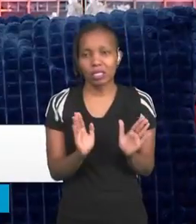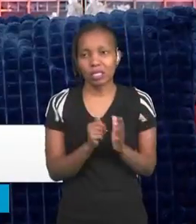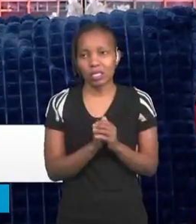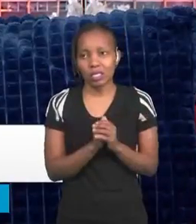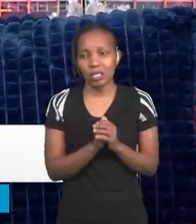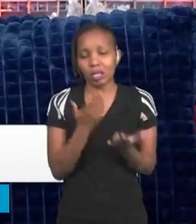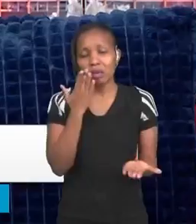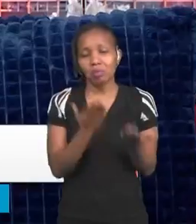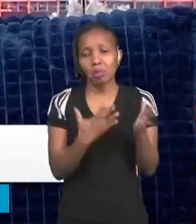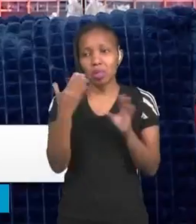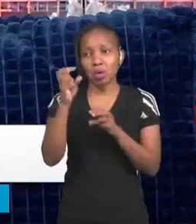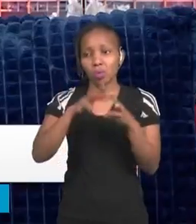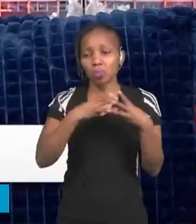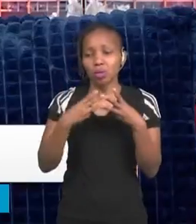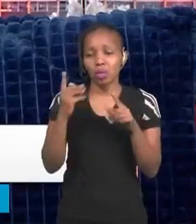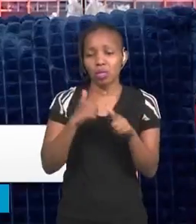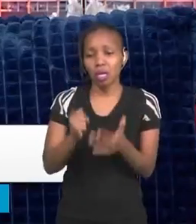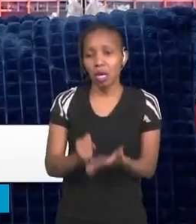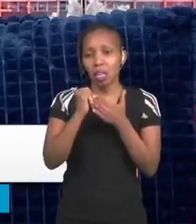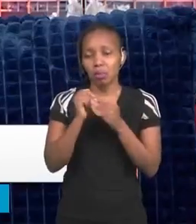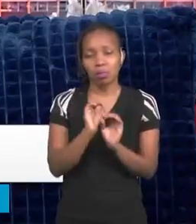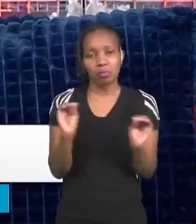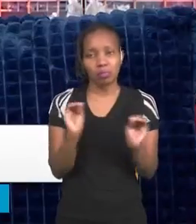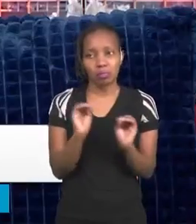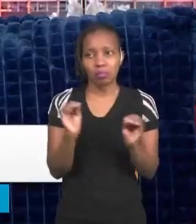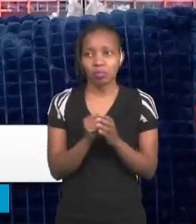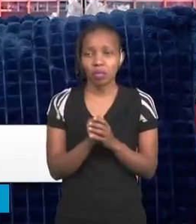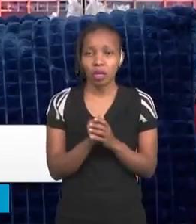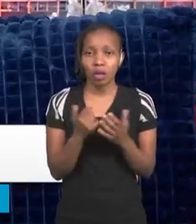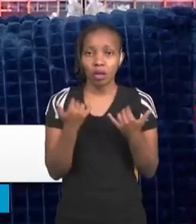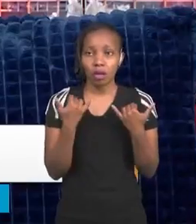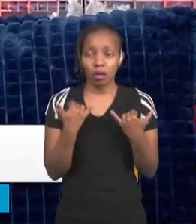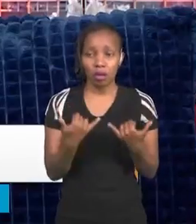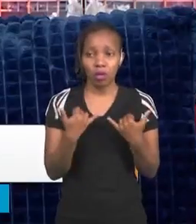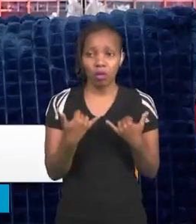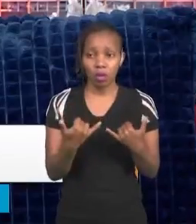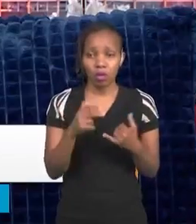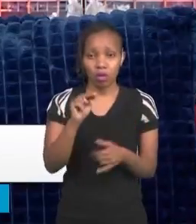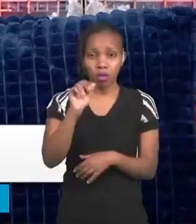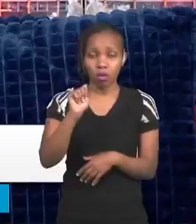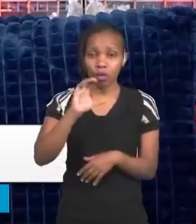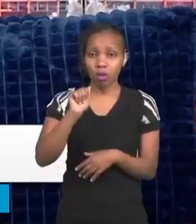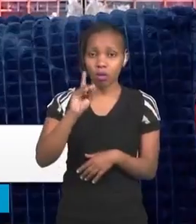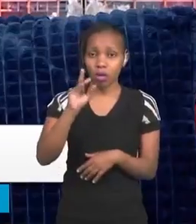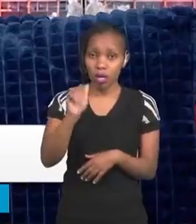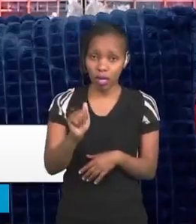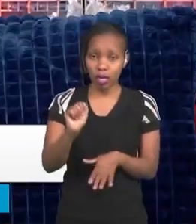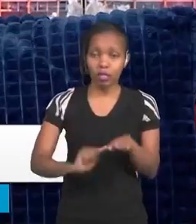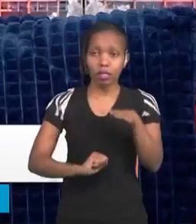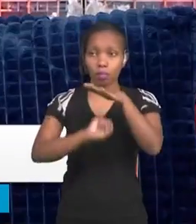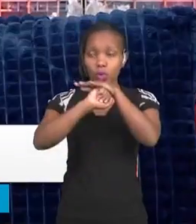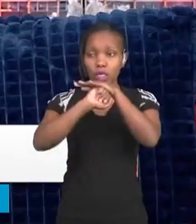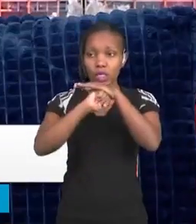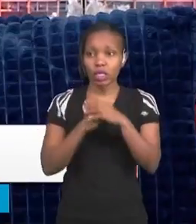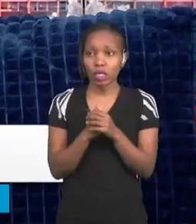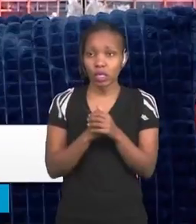take them to prison, mm-hmm. you're not helping them. Okay. So even right now, as NACADA, we are even supporting